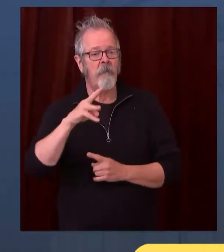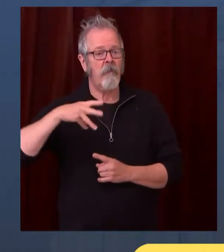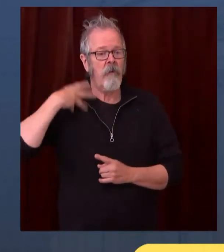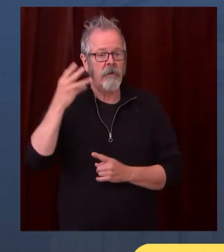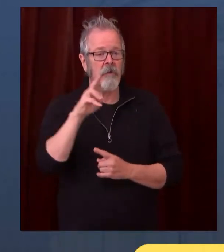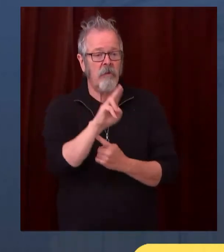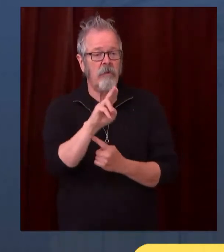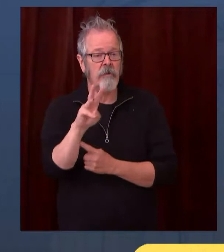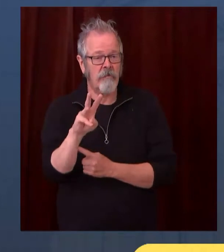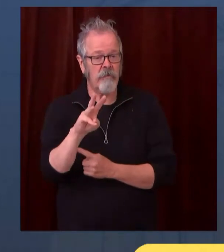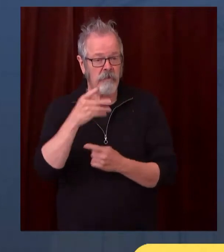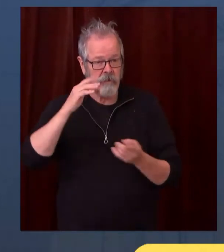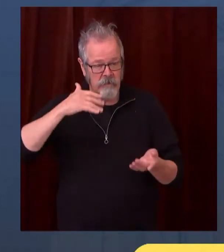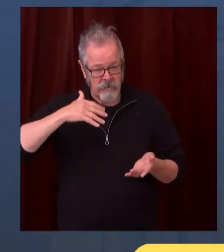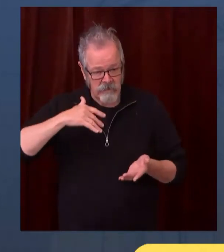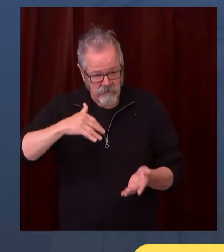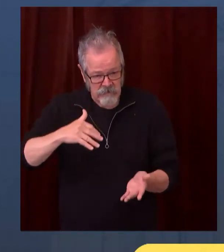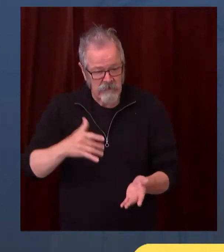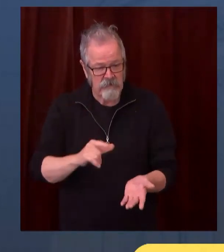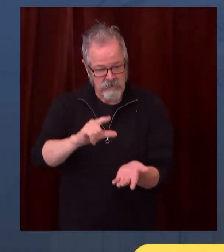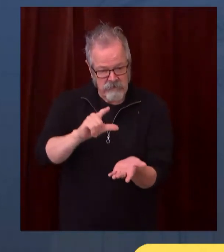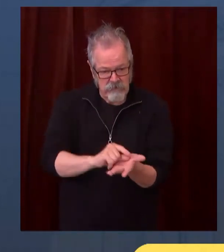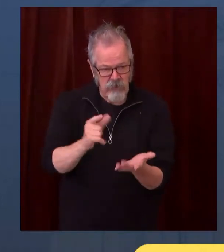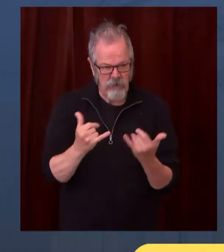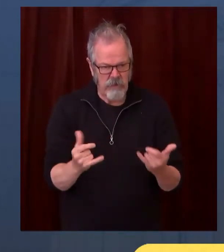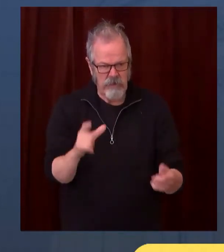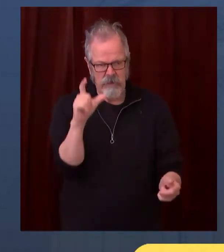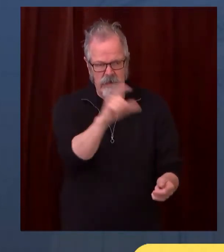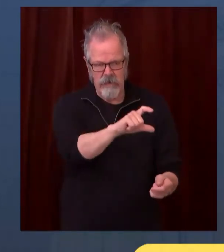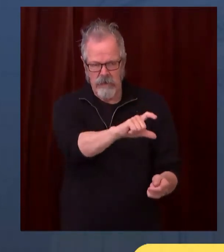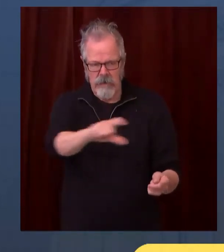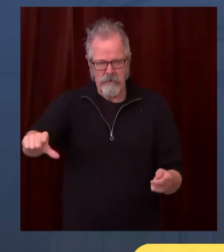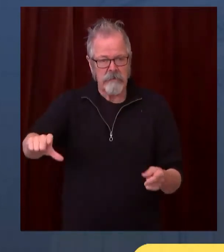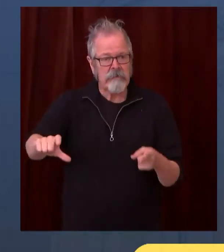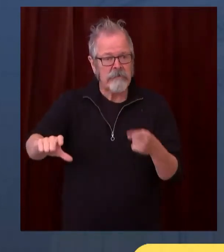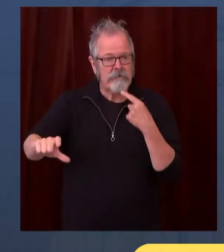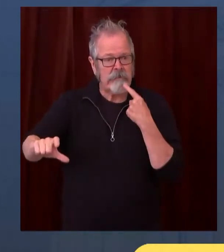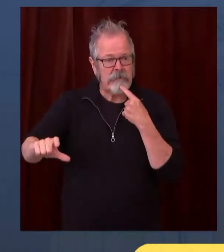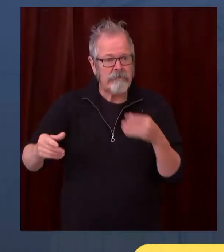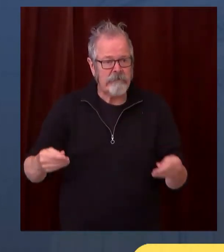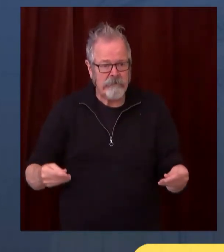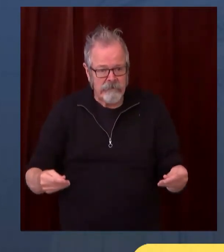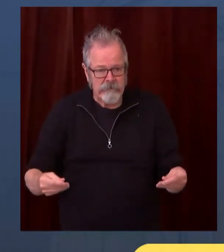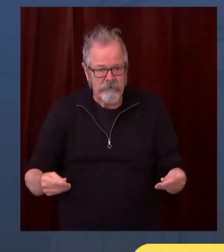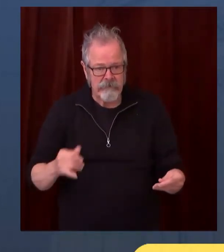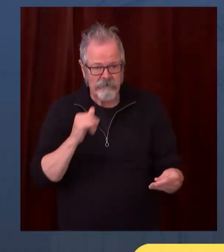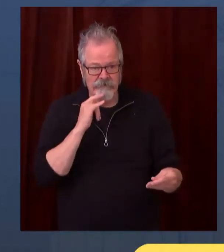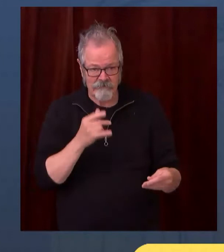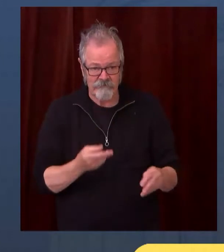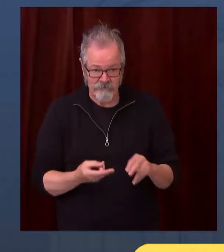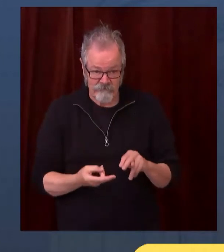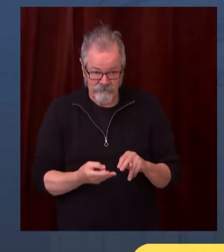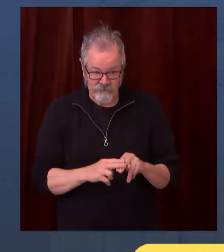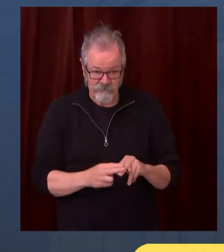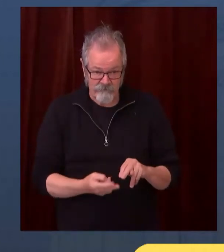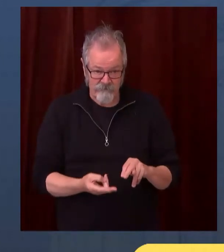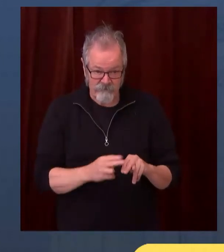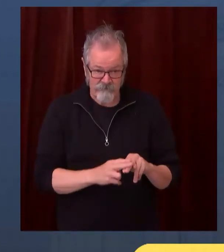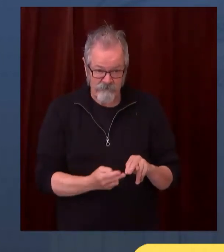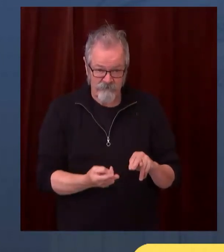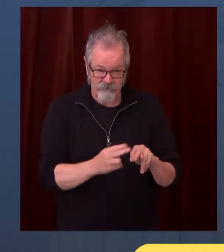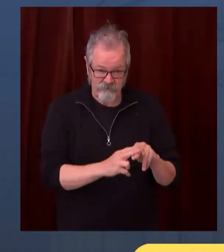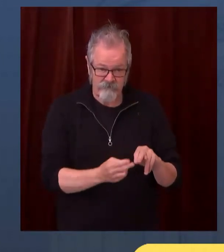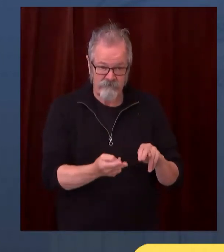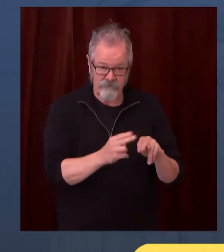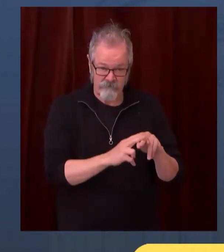based on the current rates of infection. We'll have to reimpose those in October. When you hear that, what do you think? Are you